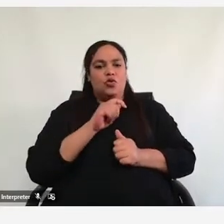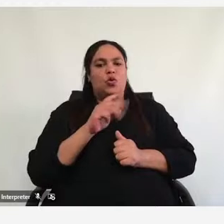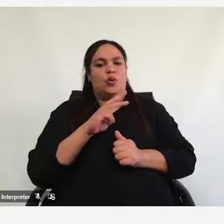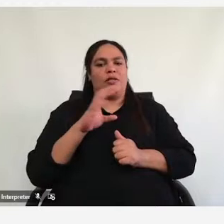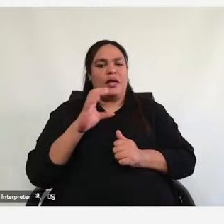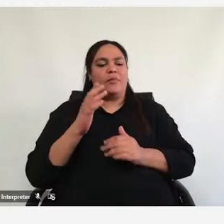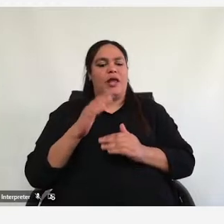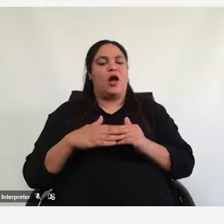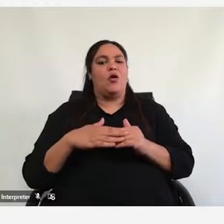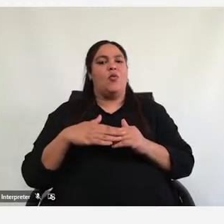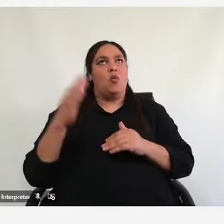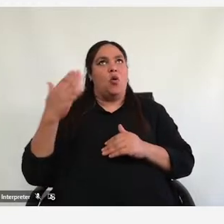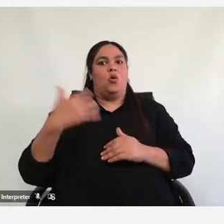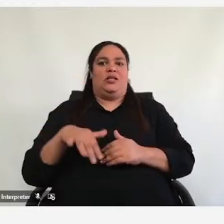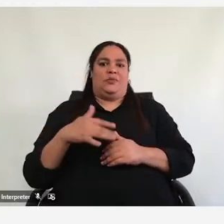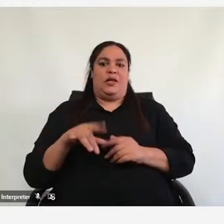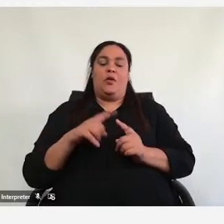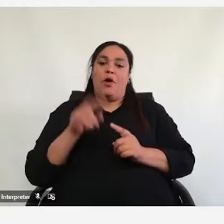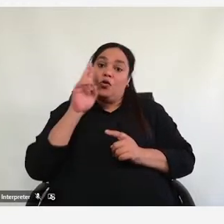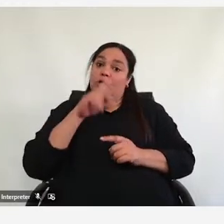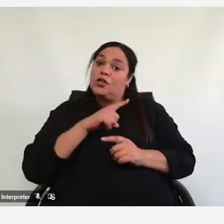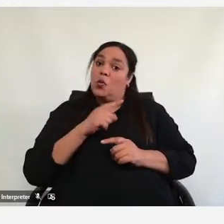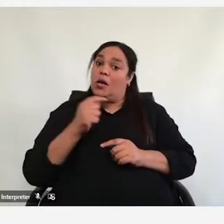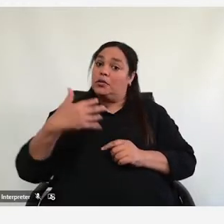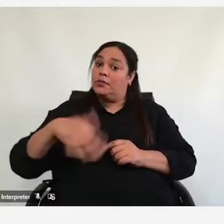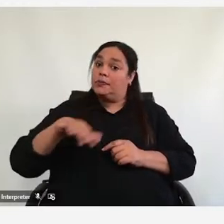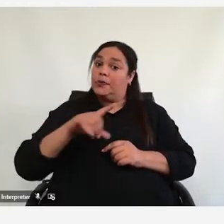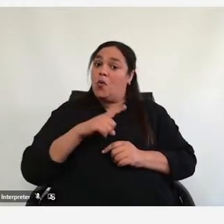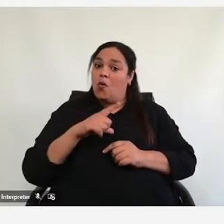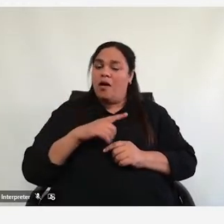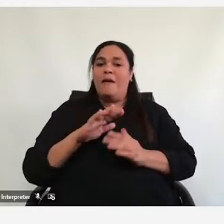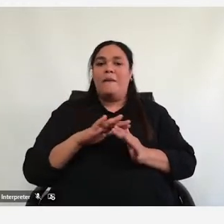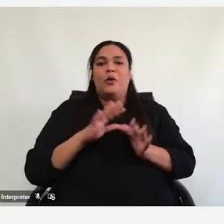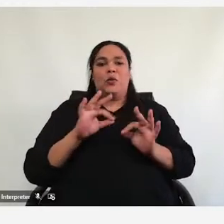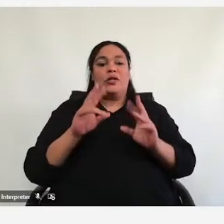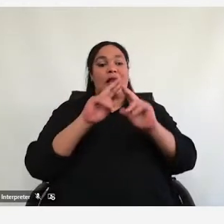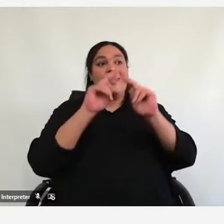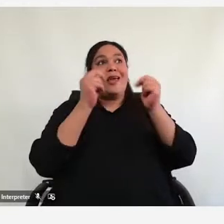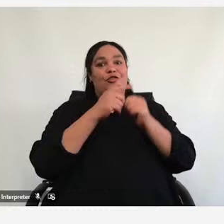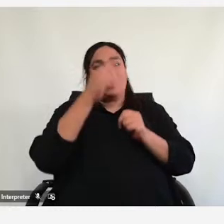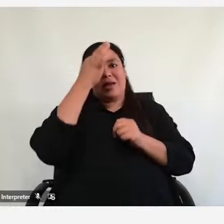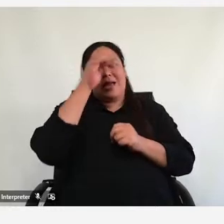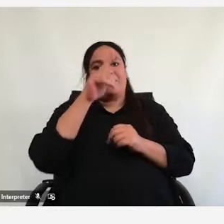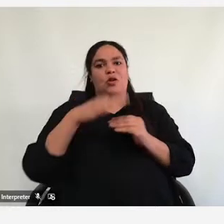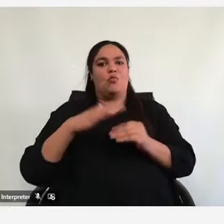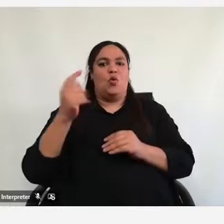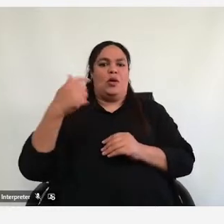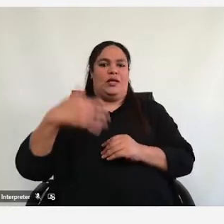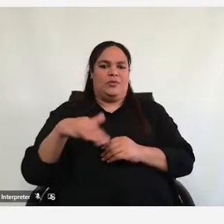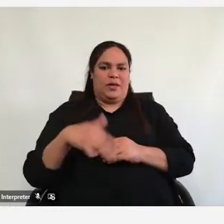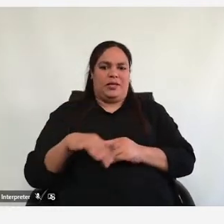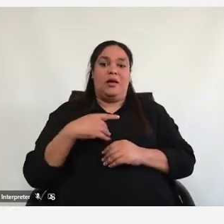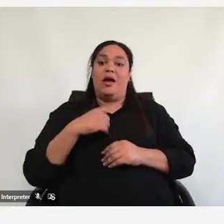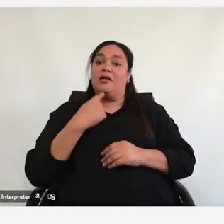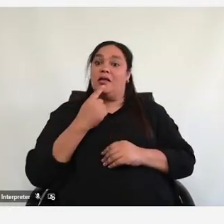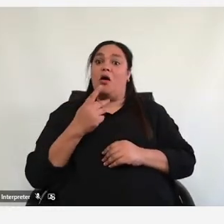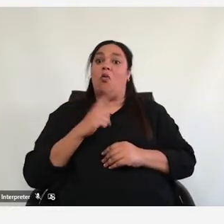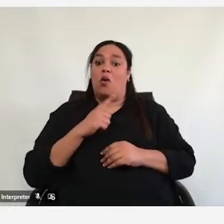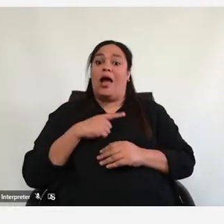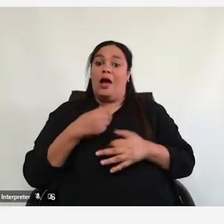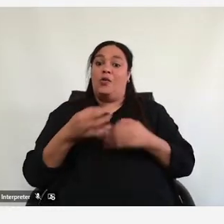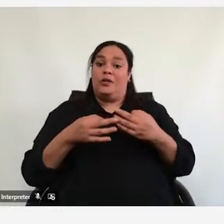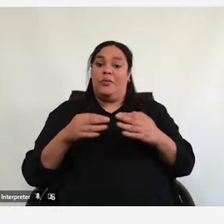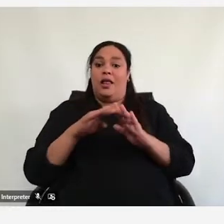more expensive, but the reason the Western Cape government is becoming more expensive is because national government is becoming more expensive. I'm going to tell you why. I'm going to go through the